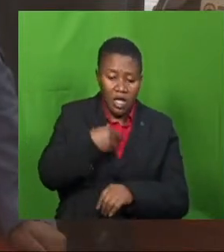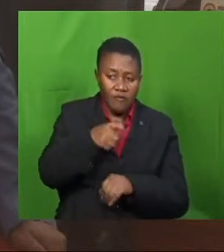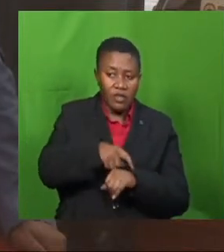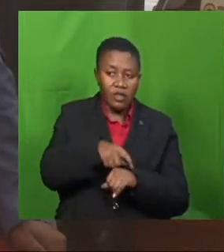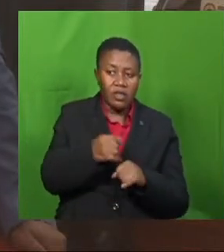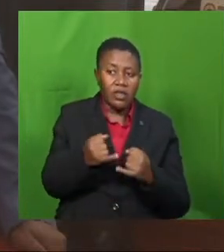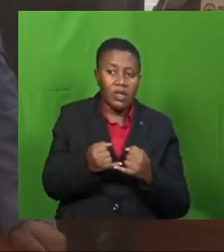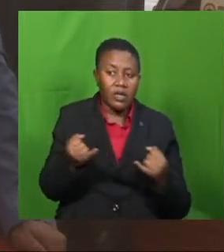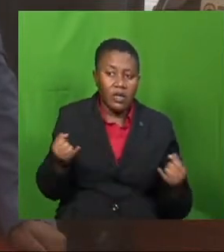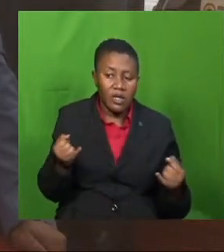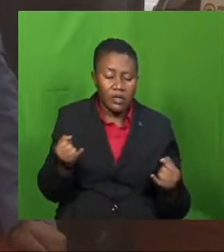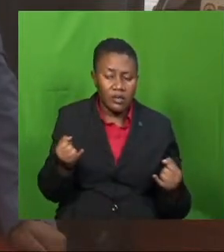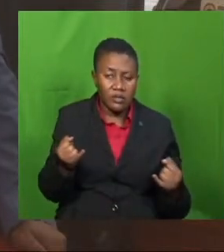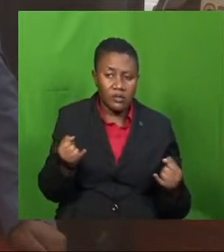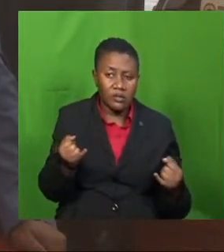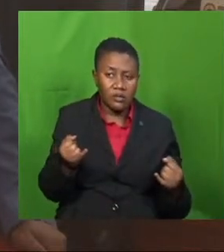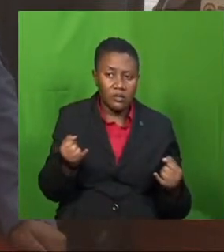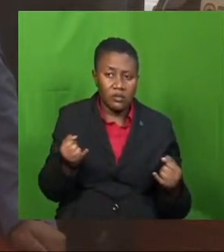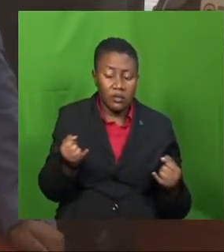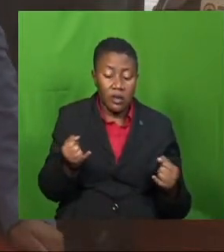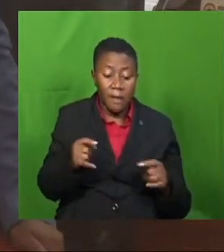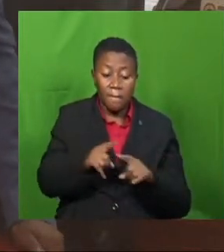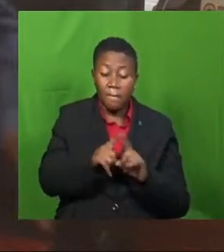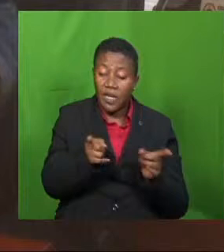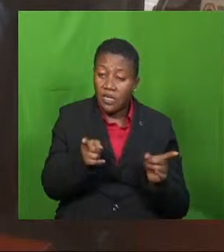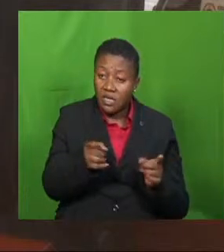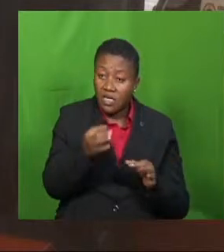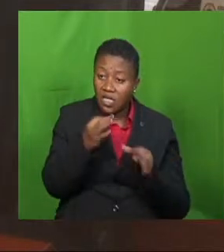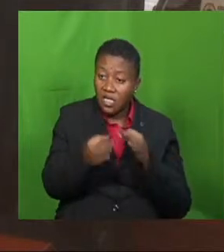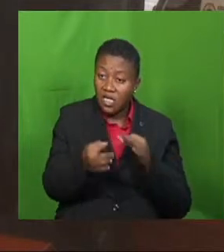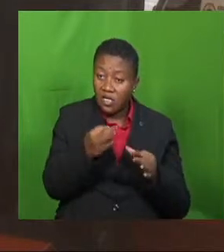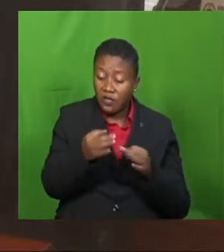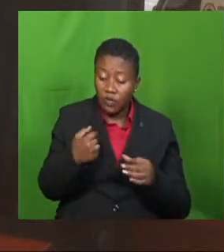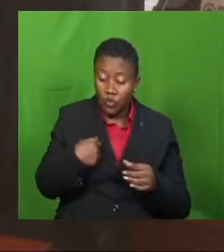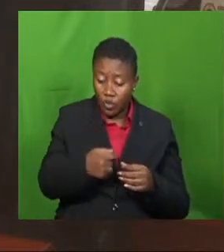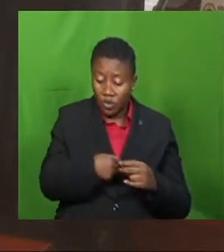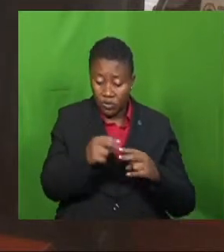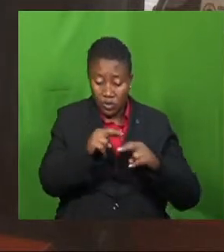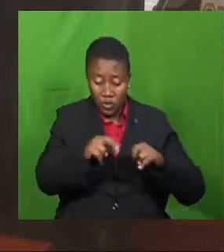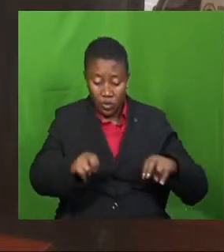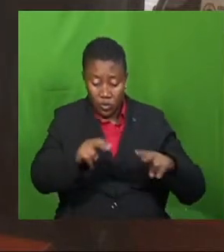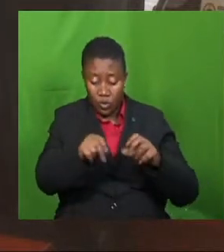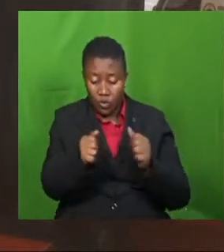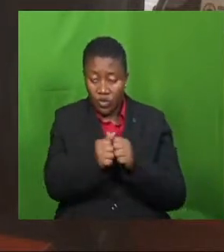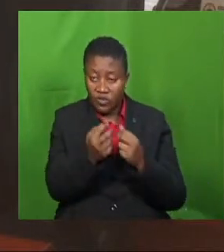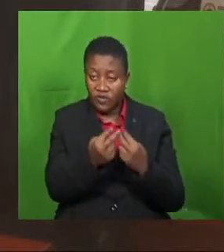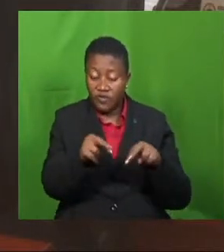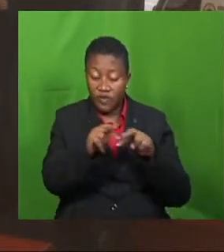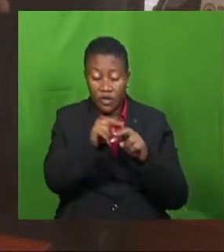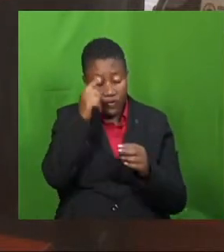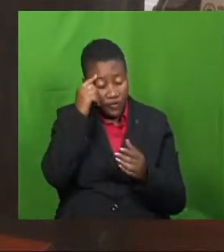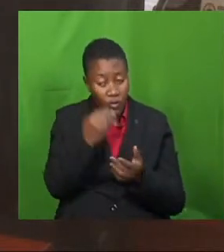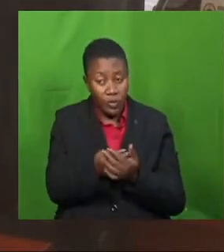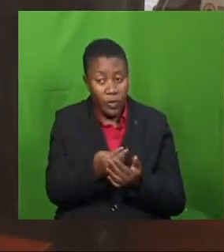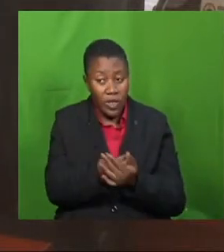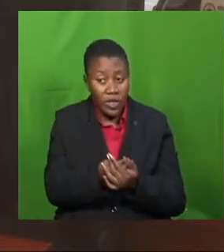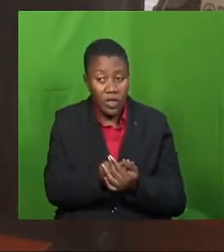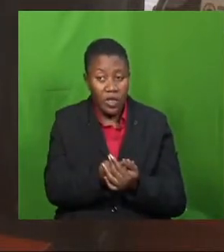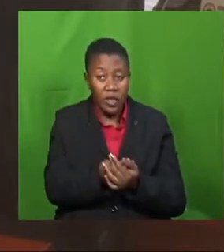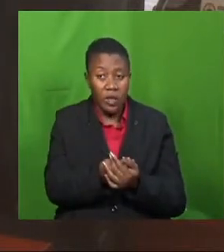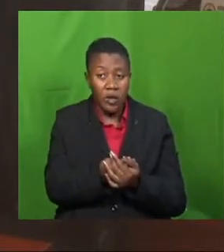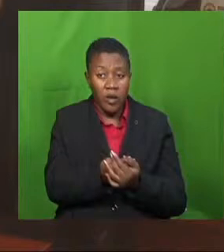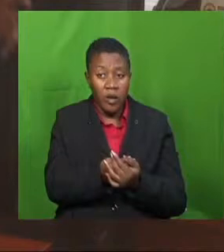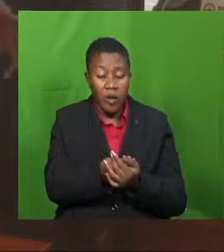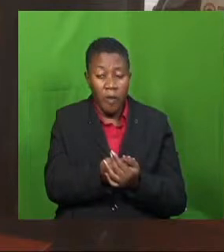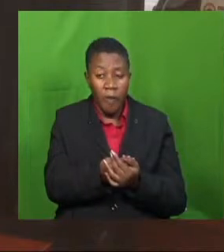is what we are doing now. But if after we conduct our own value for money, that's done for us by a